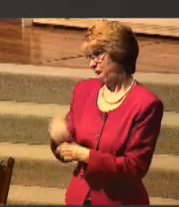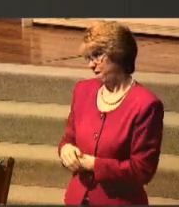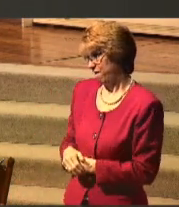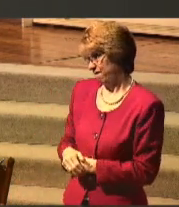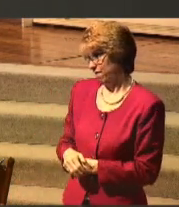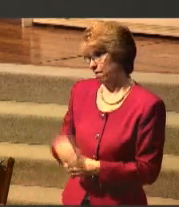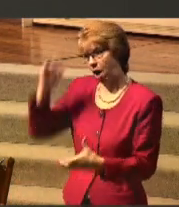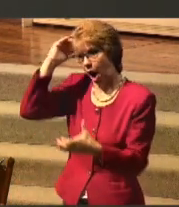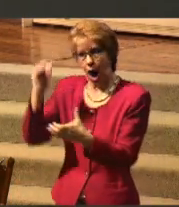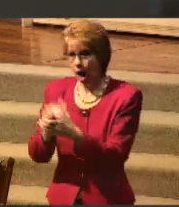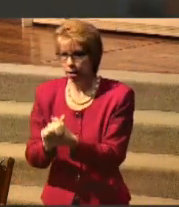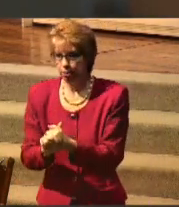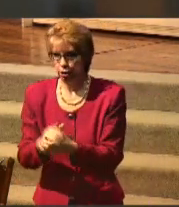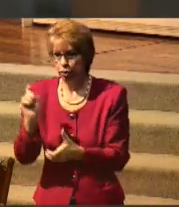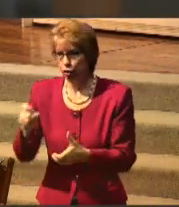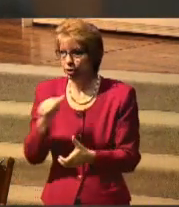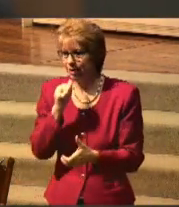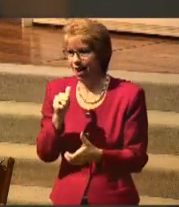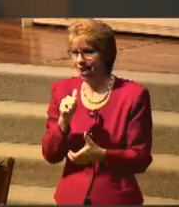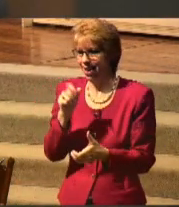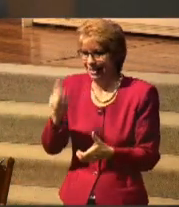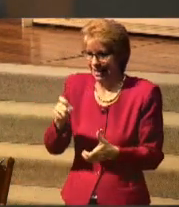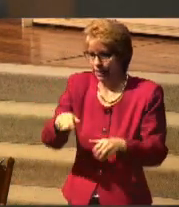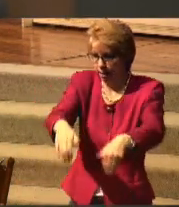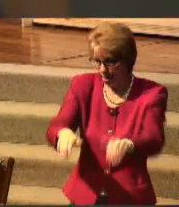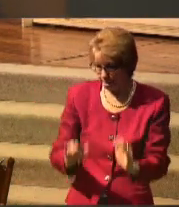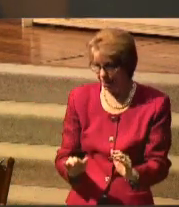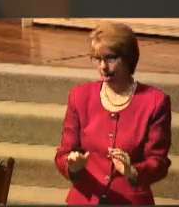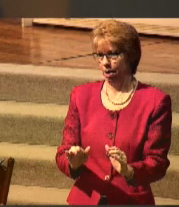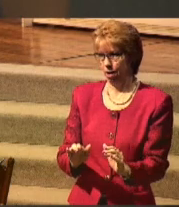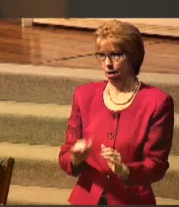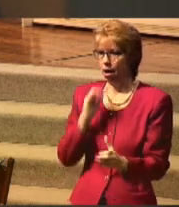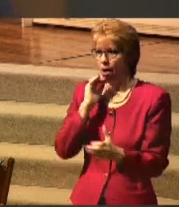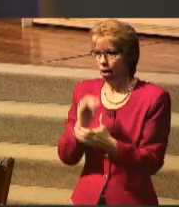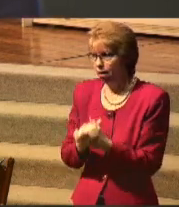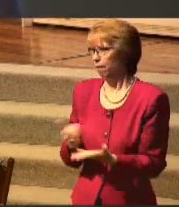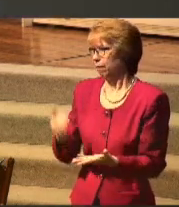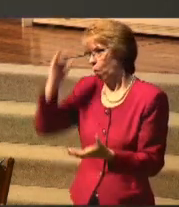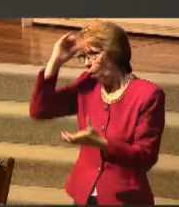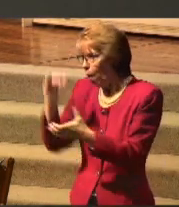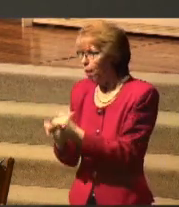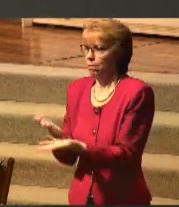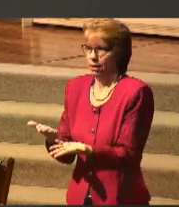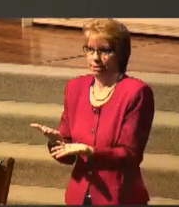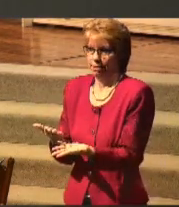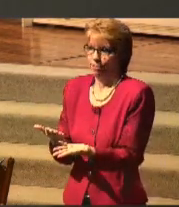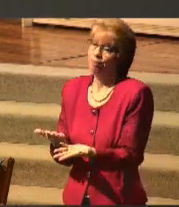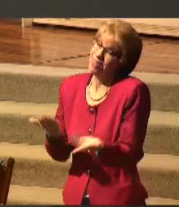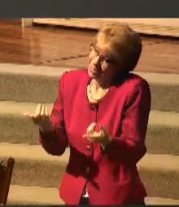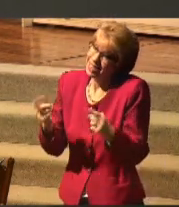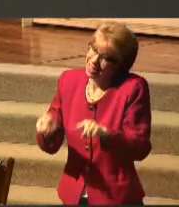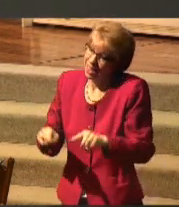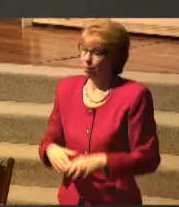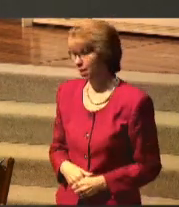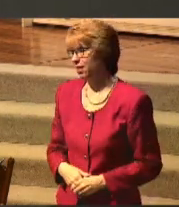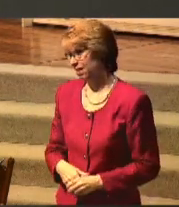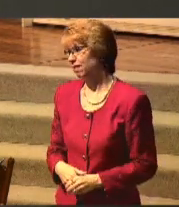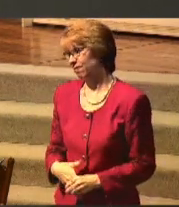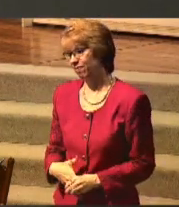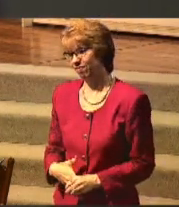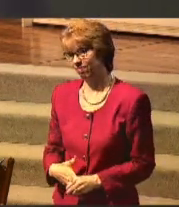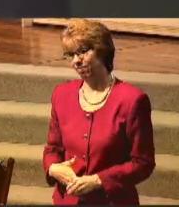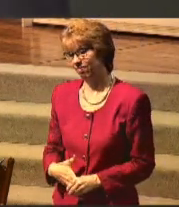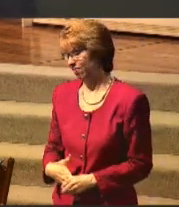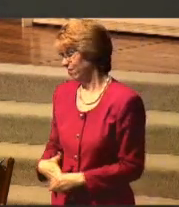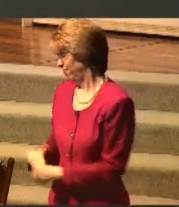Husbands should not have to bury their wife. Wives should not have to bury their husband, but it happens. It happens. Some have